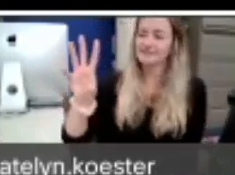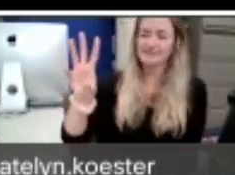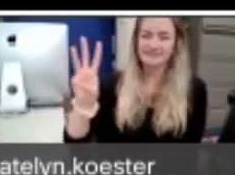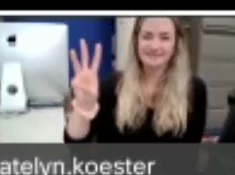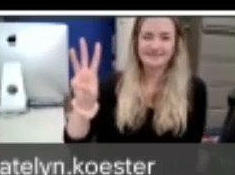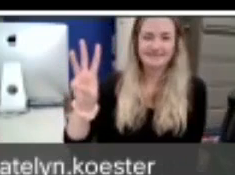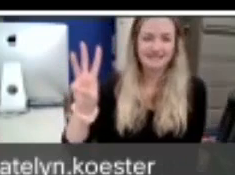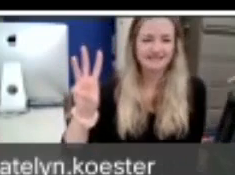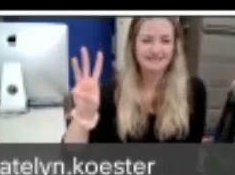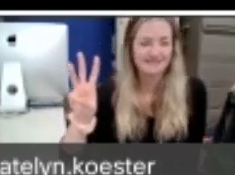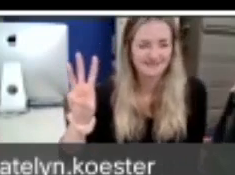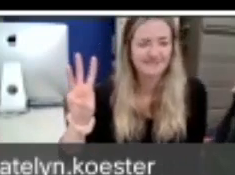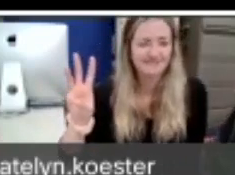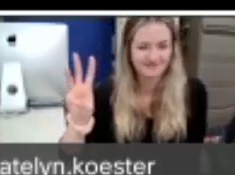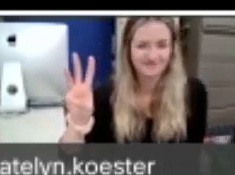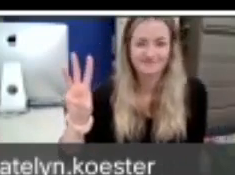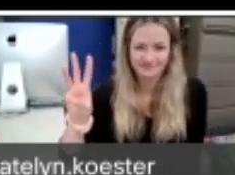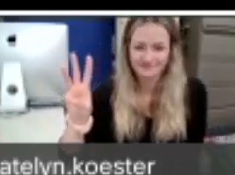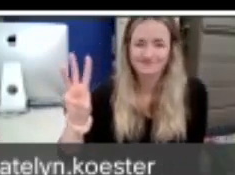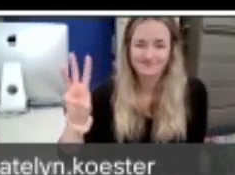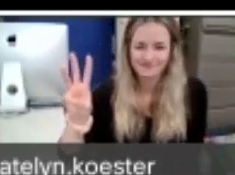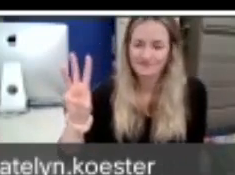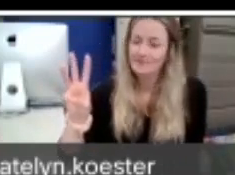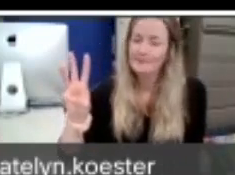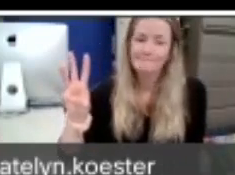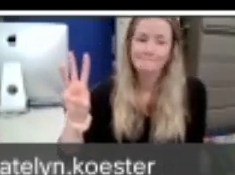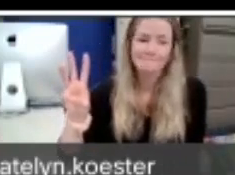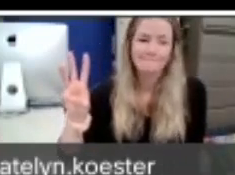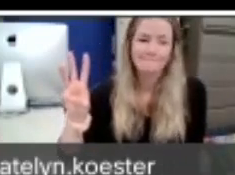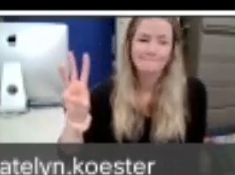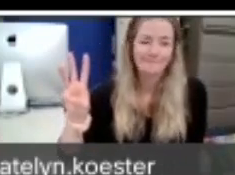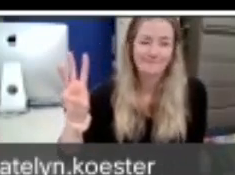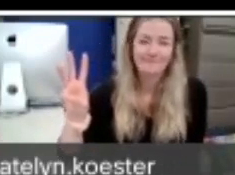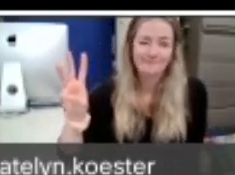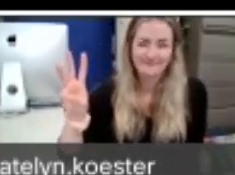Six. Your thumb touches your pinky. Mm-hmm. Six.